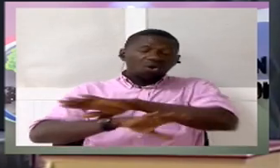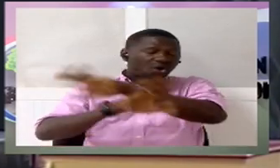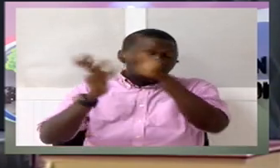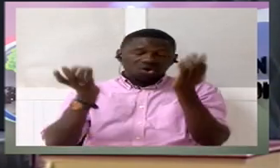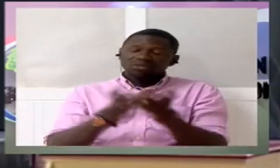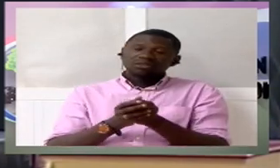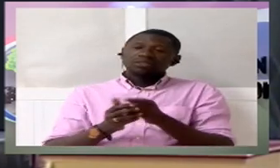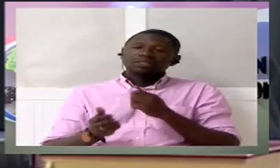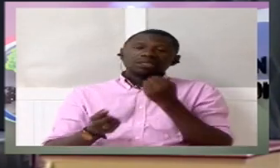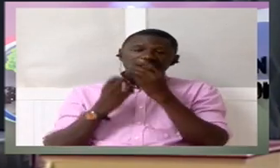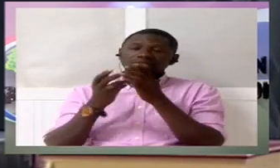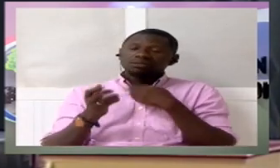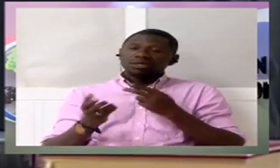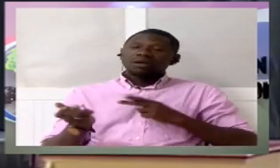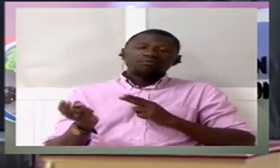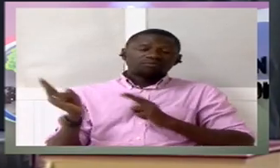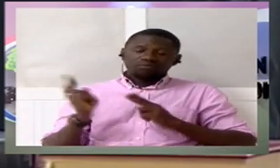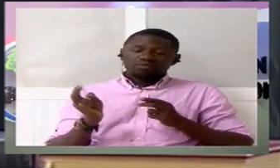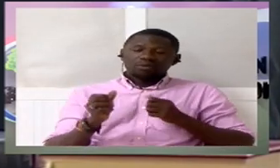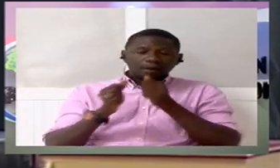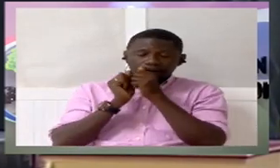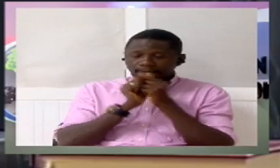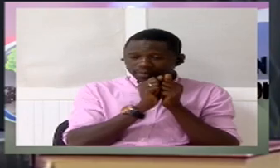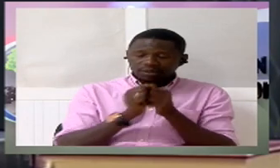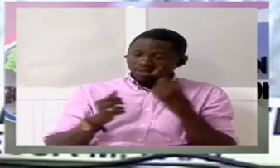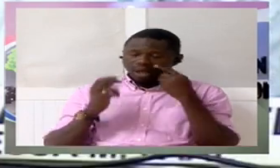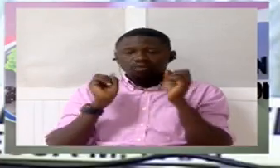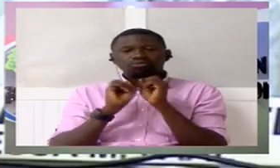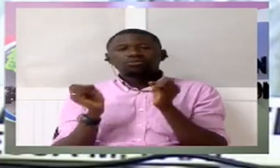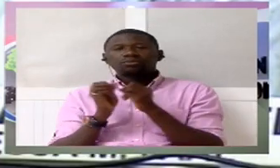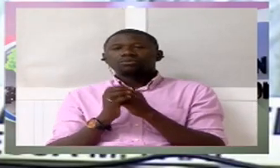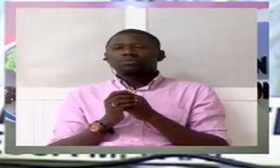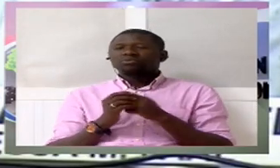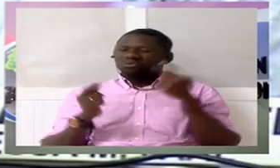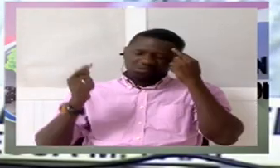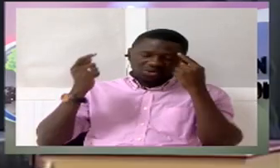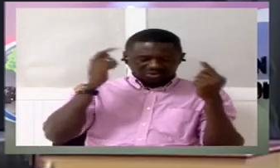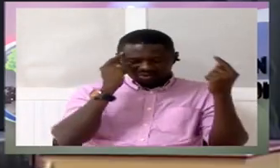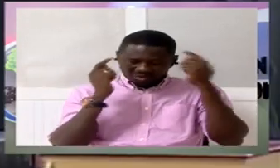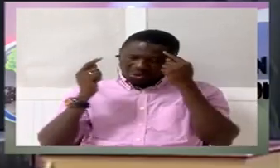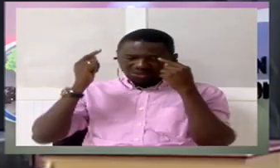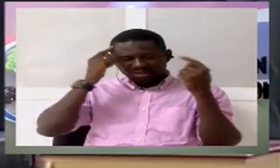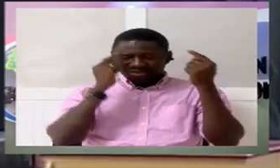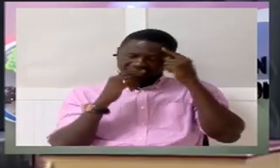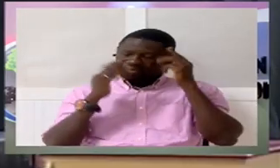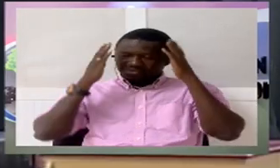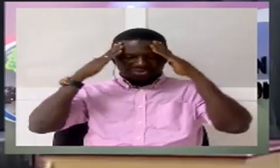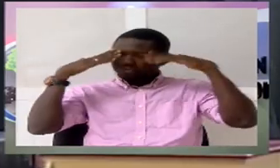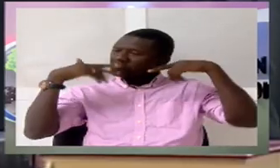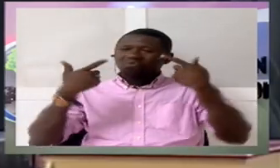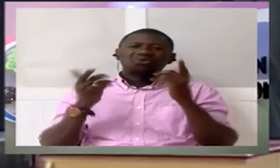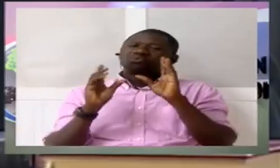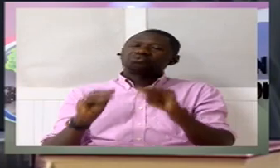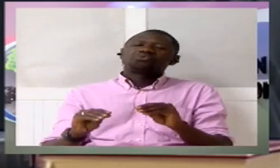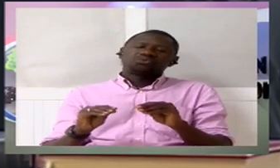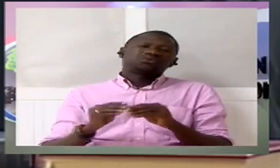said because guns were being hidden there. They didn't find any guns. We were worried. We did not